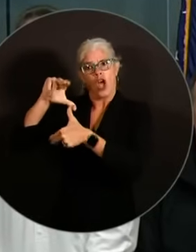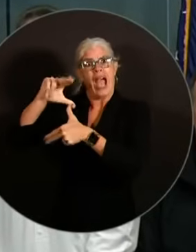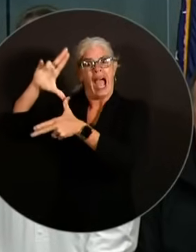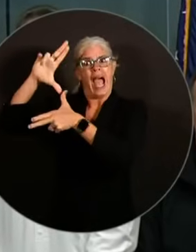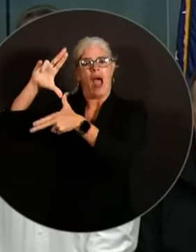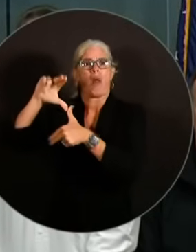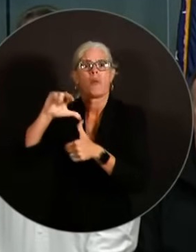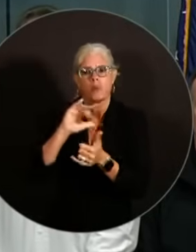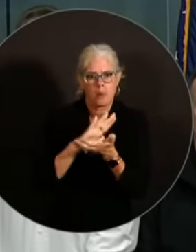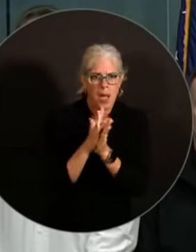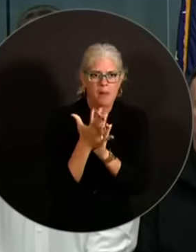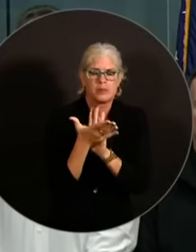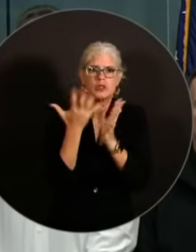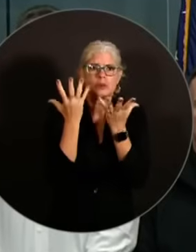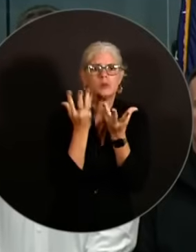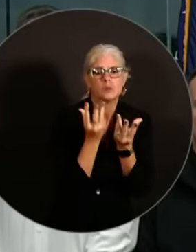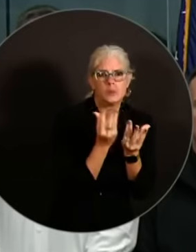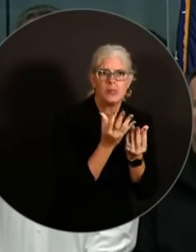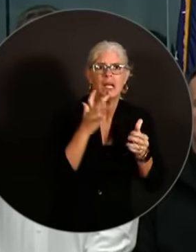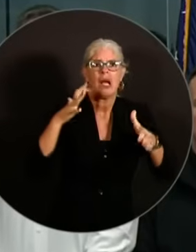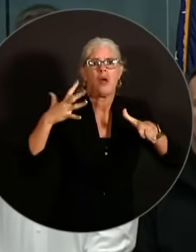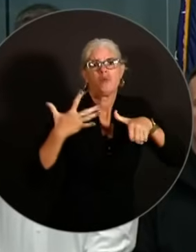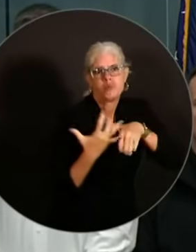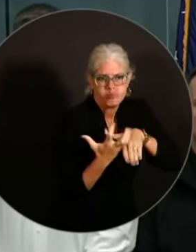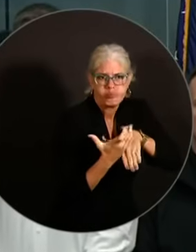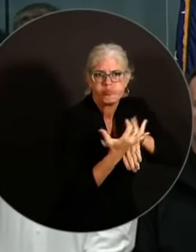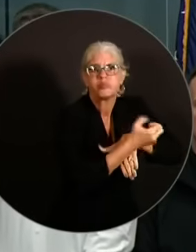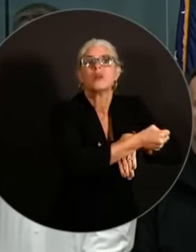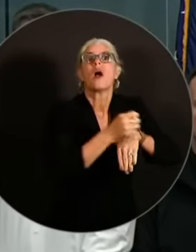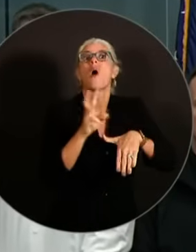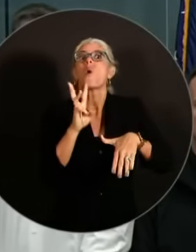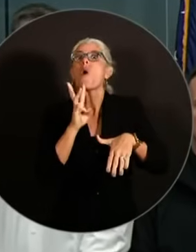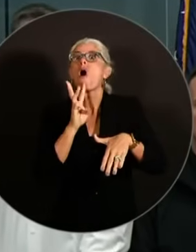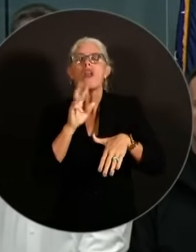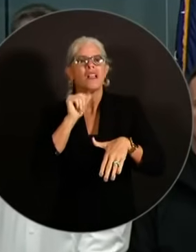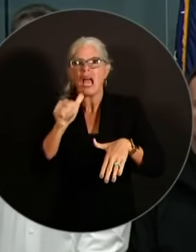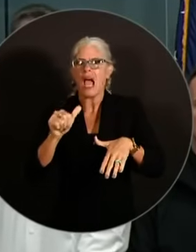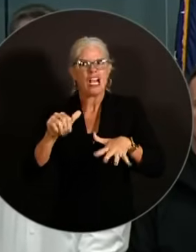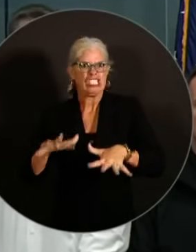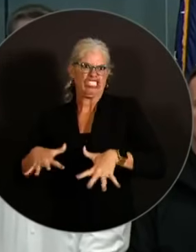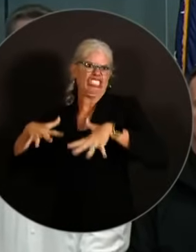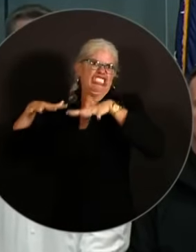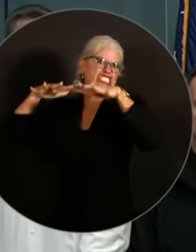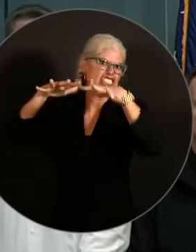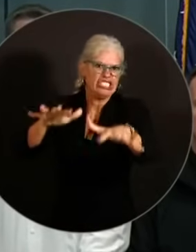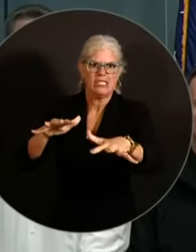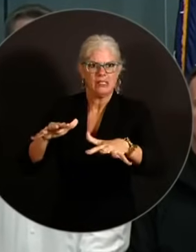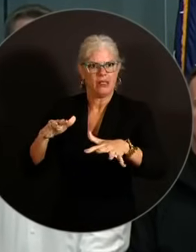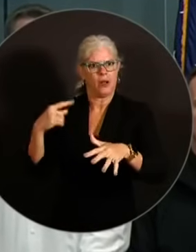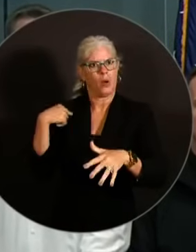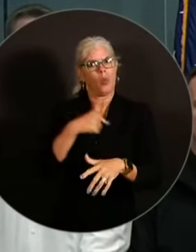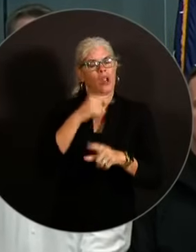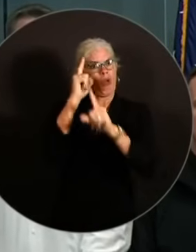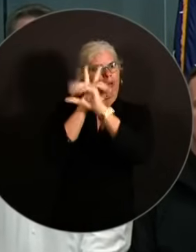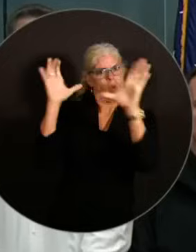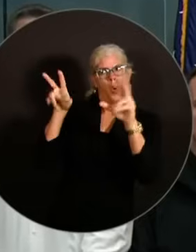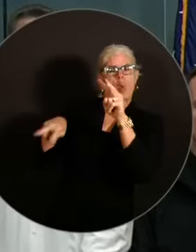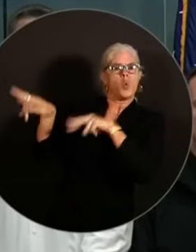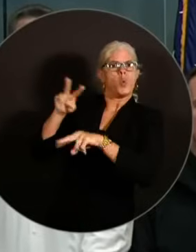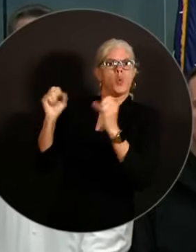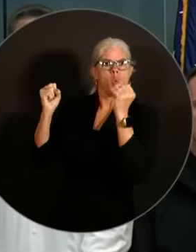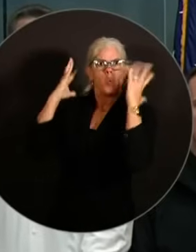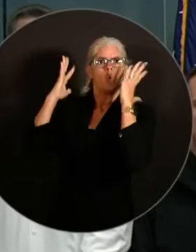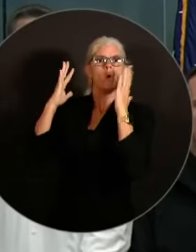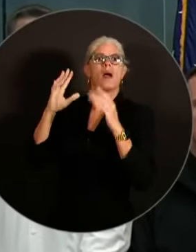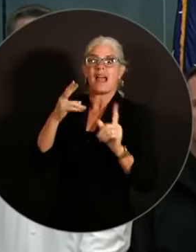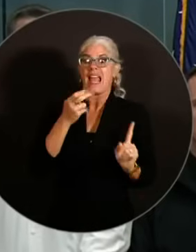as initially reported, has not been as significant overall as what was observed for Hurricane Helene. Right now,